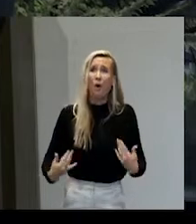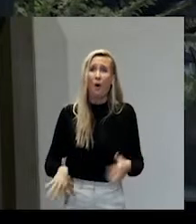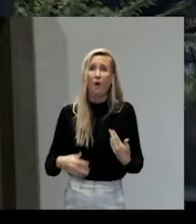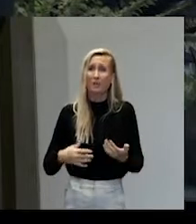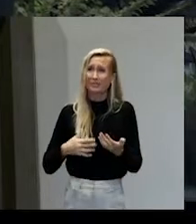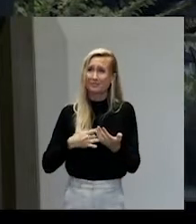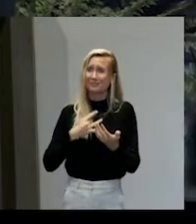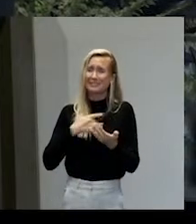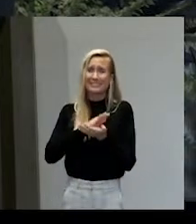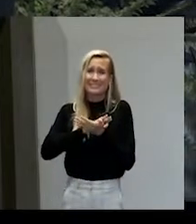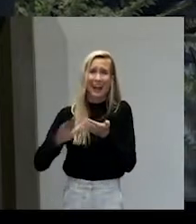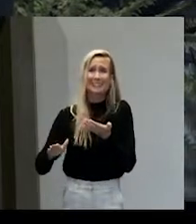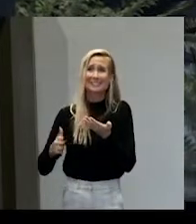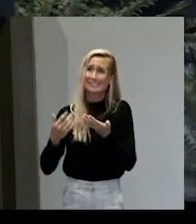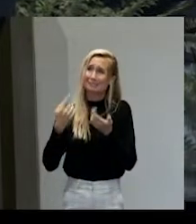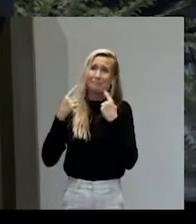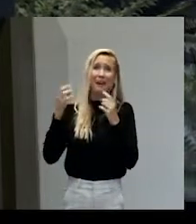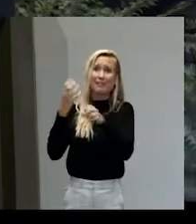care.